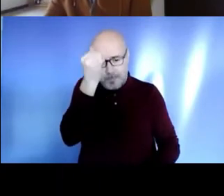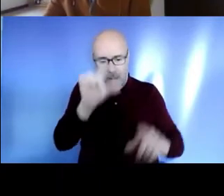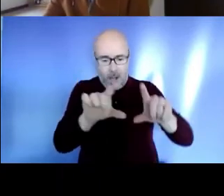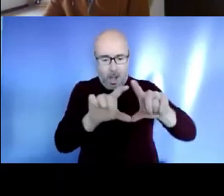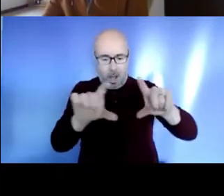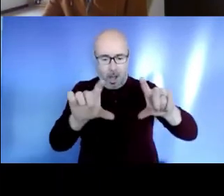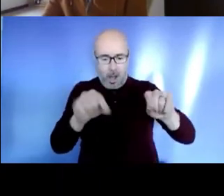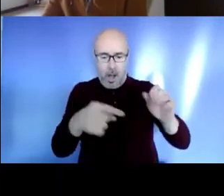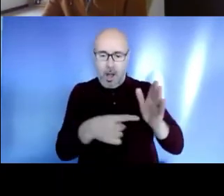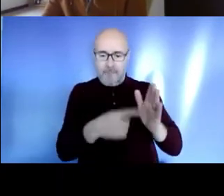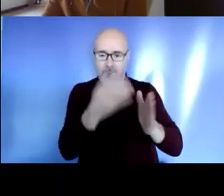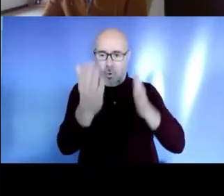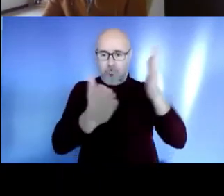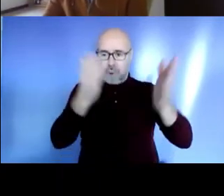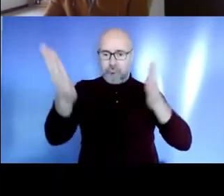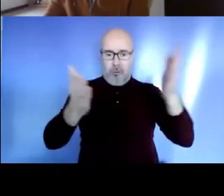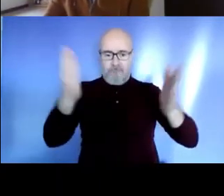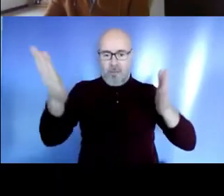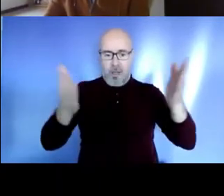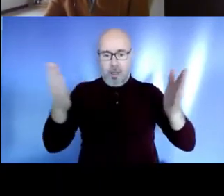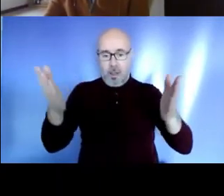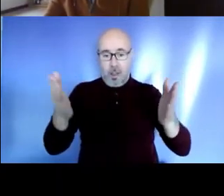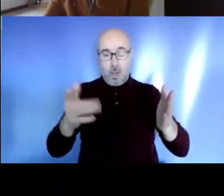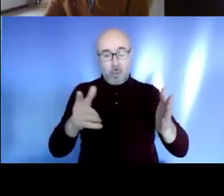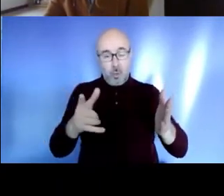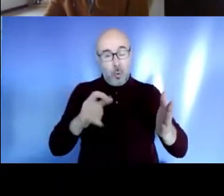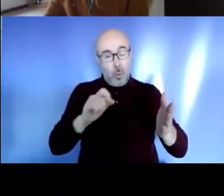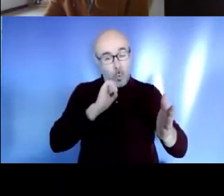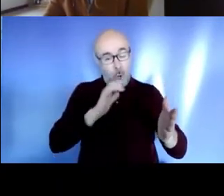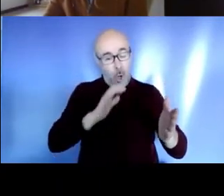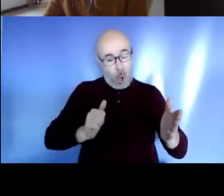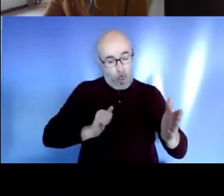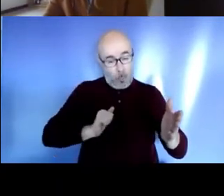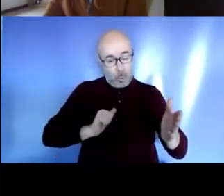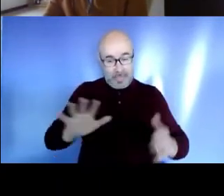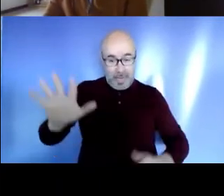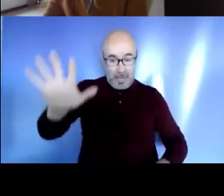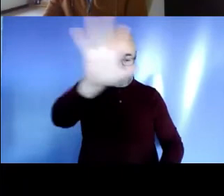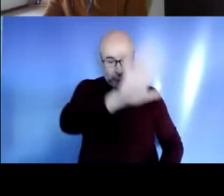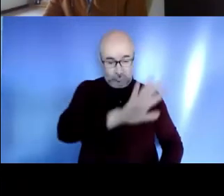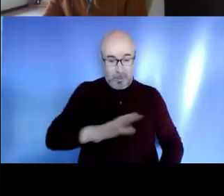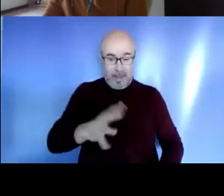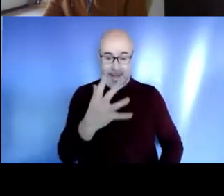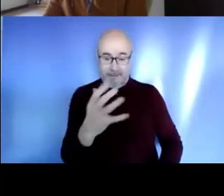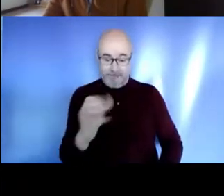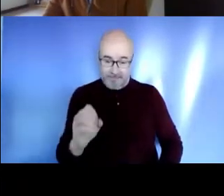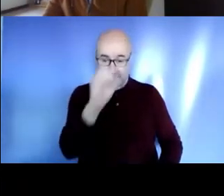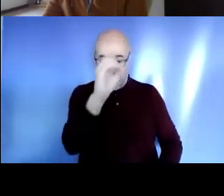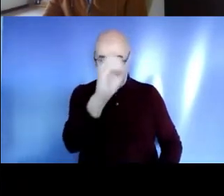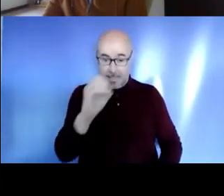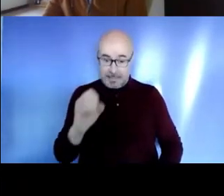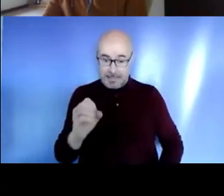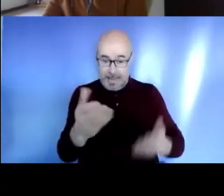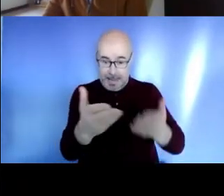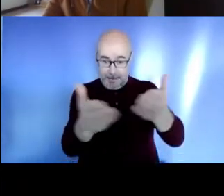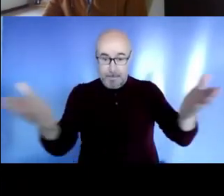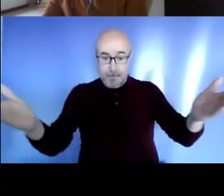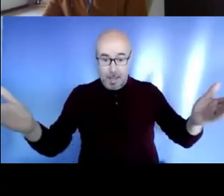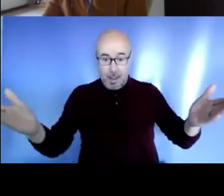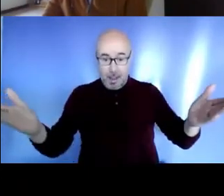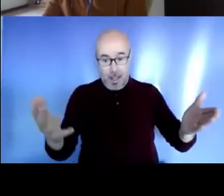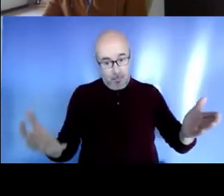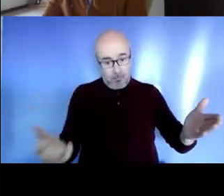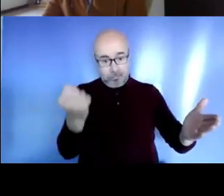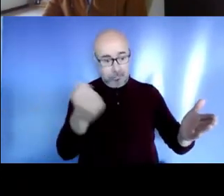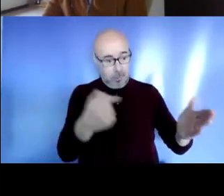travel to potentially 50% of the Scottish public. That's really moving from the base of roughly